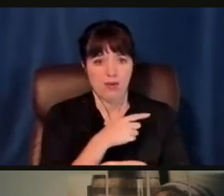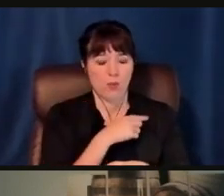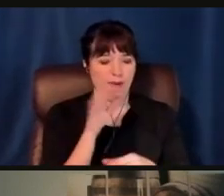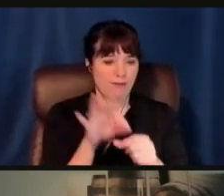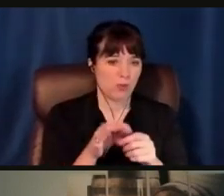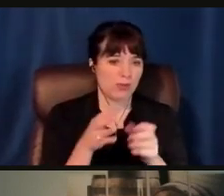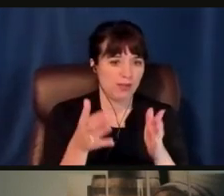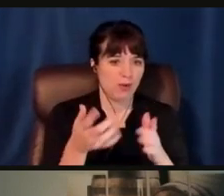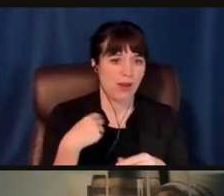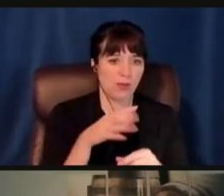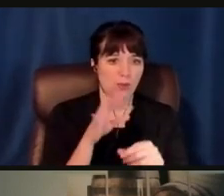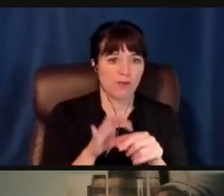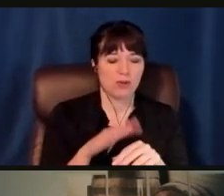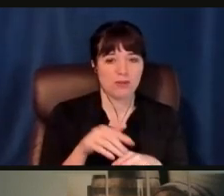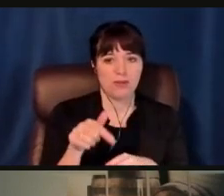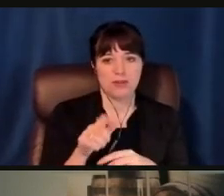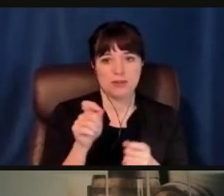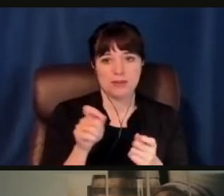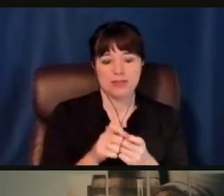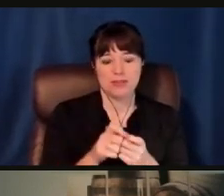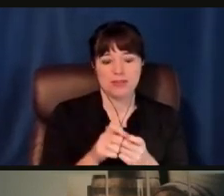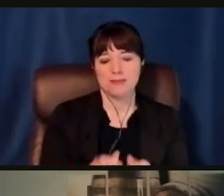vote on this particular matter.